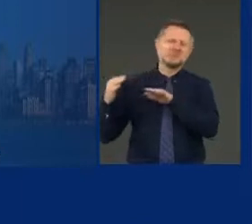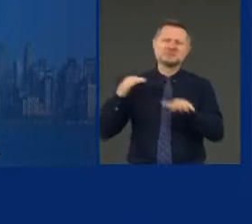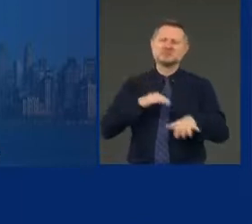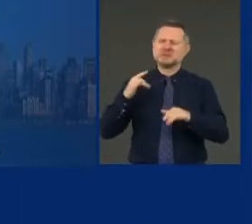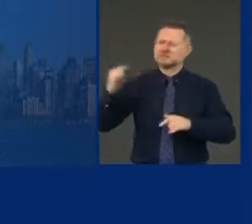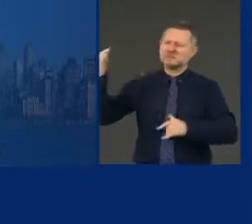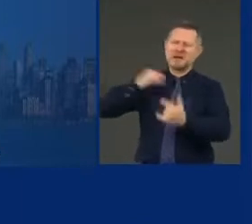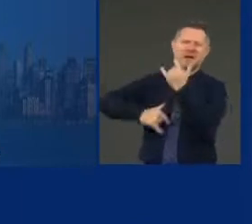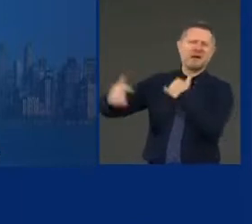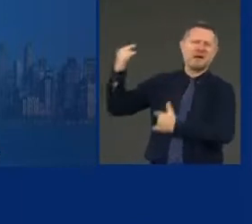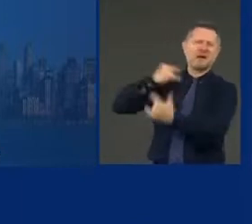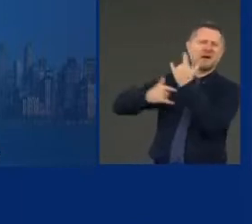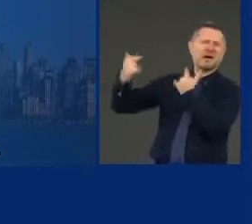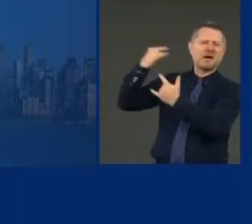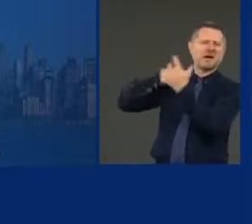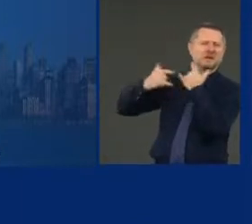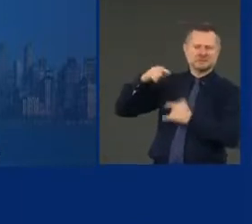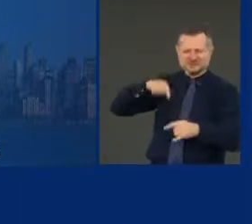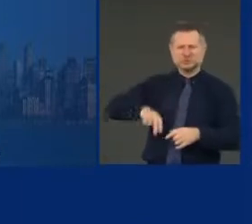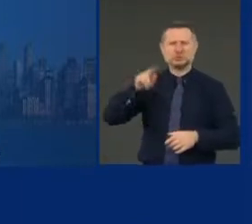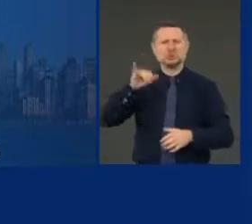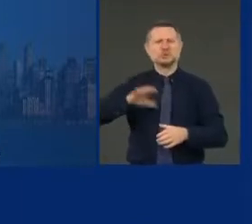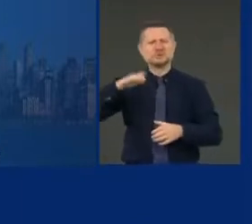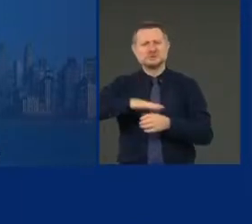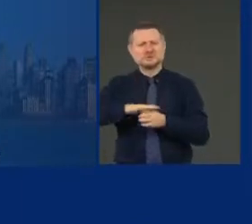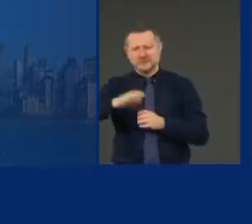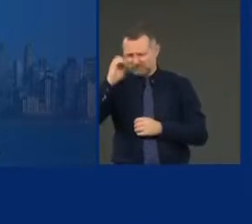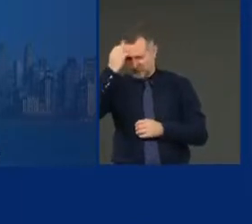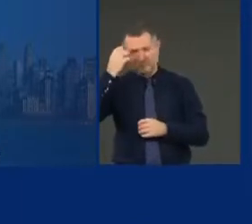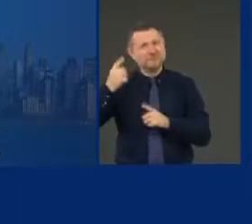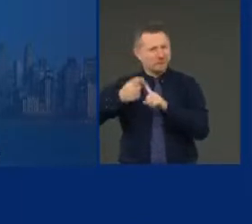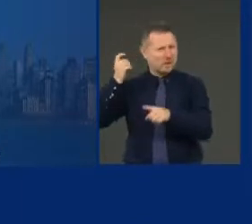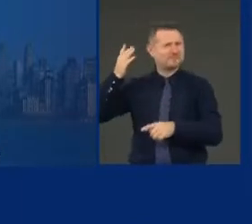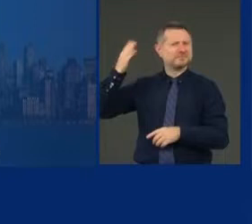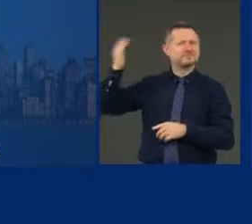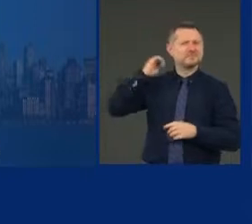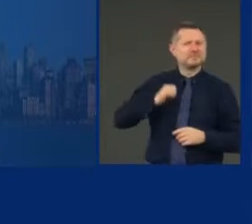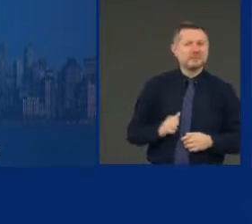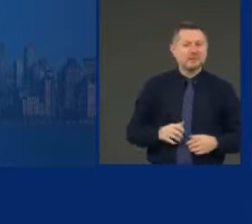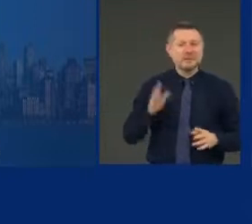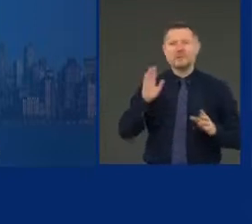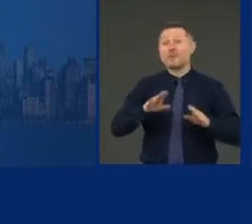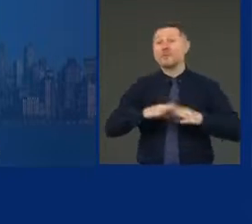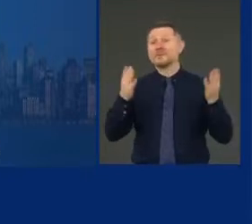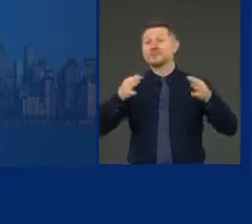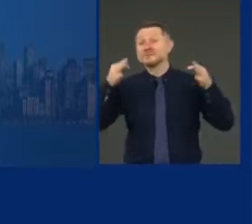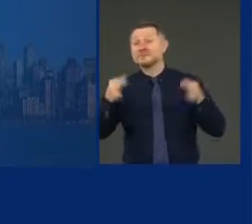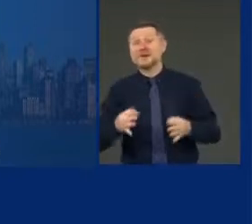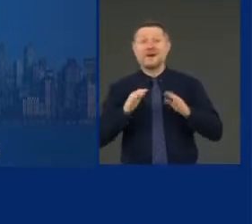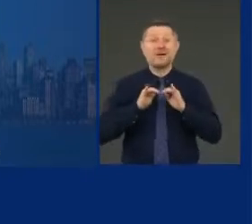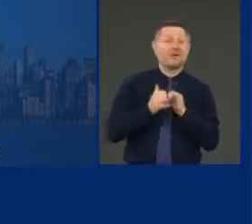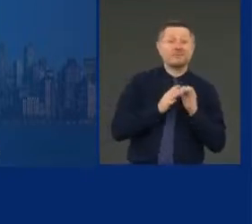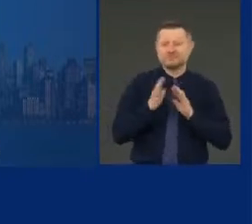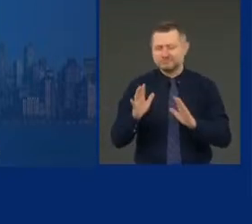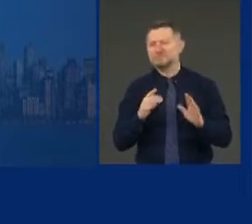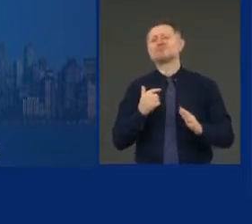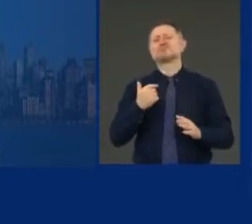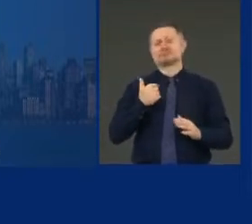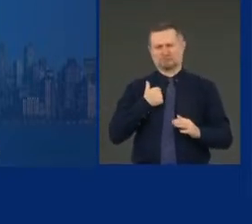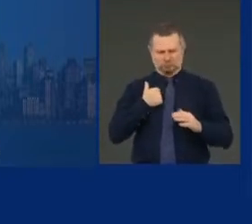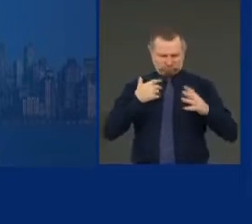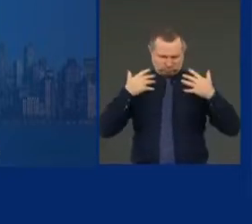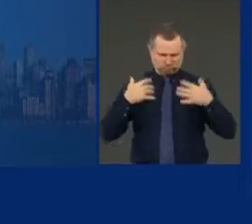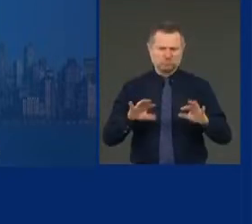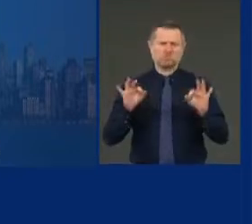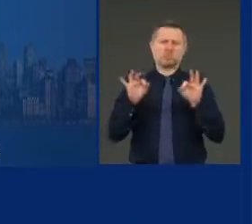Europe. So on these decisions of reopening, I am making sure that we have the